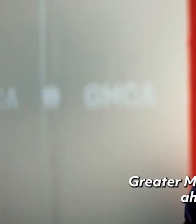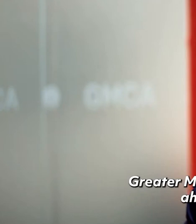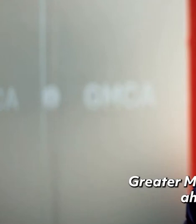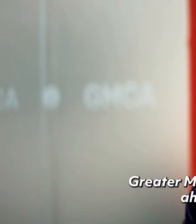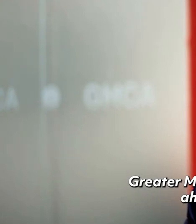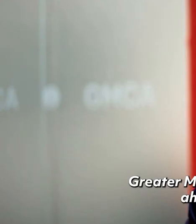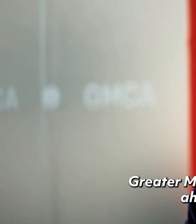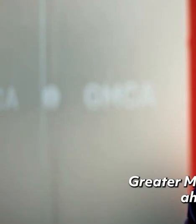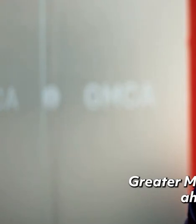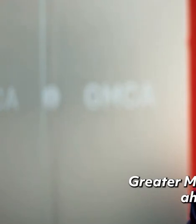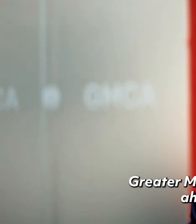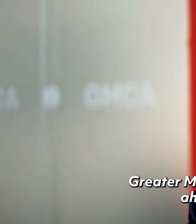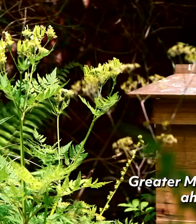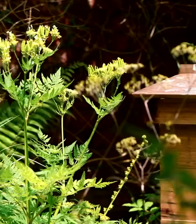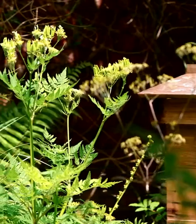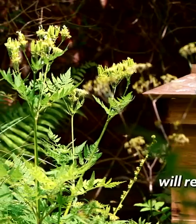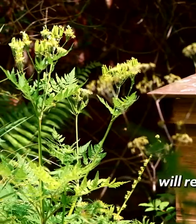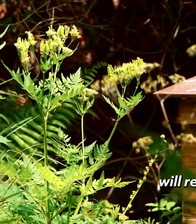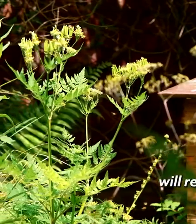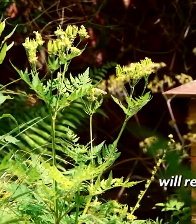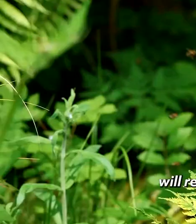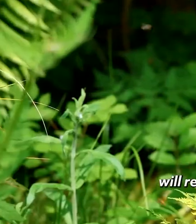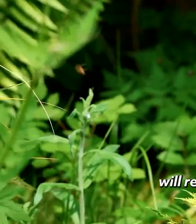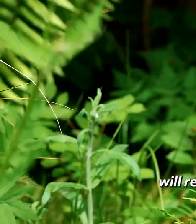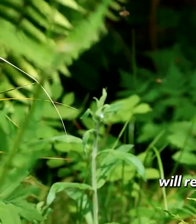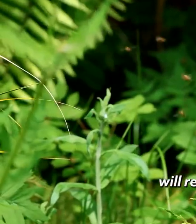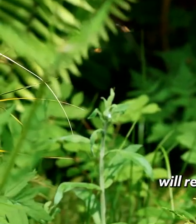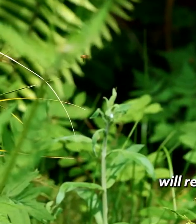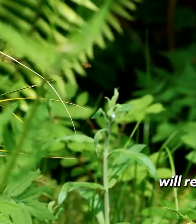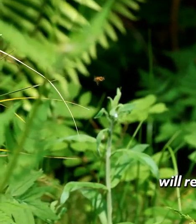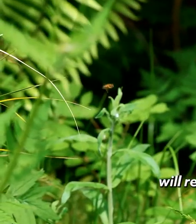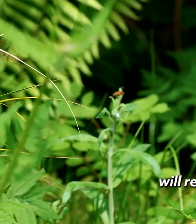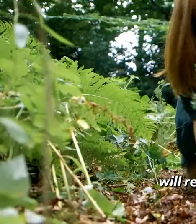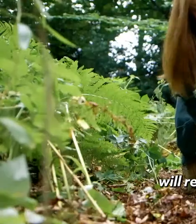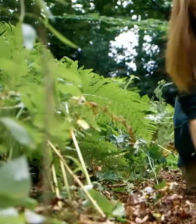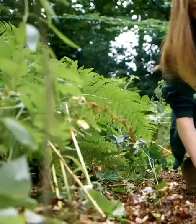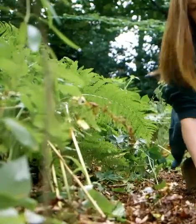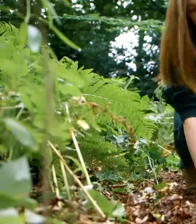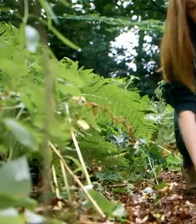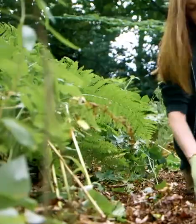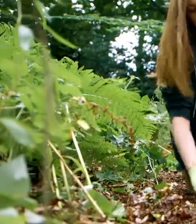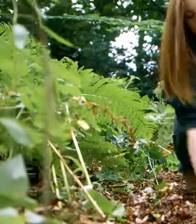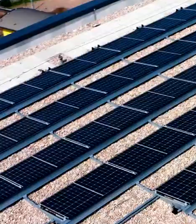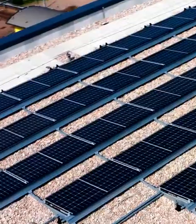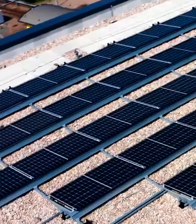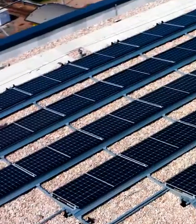12 years ahead of the rest of the UK, will require everyone here to play their part.